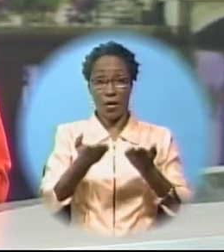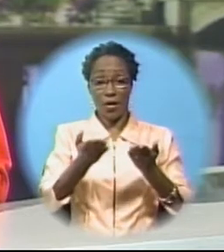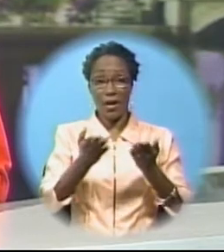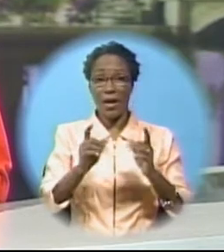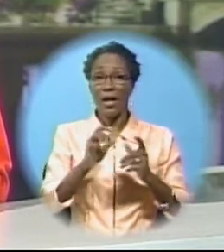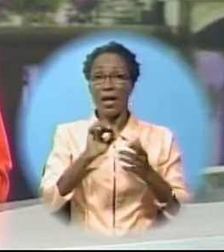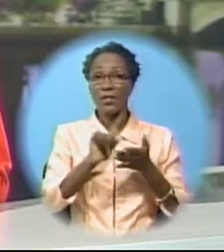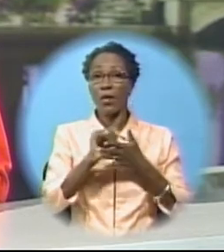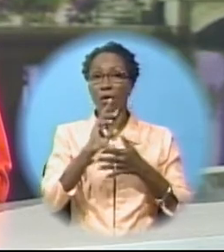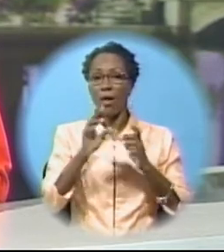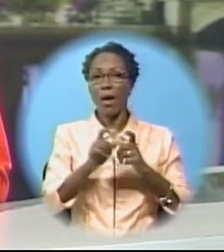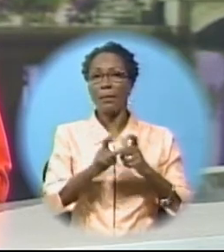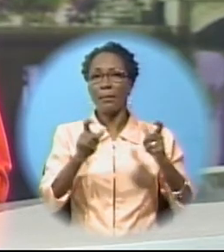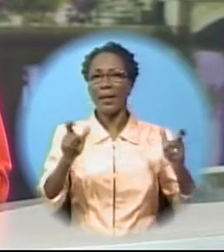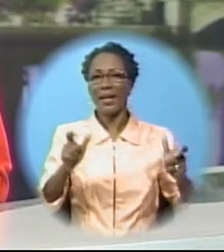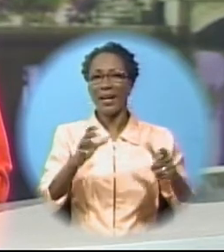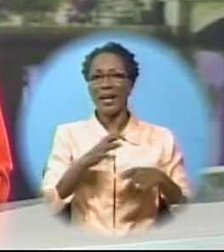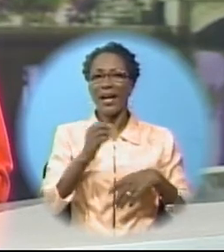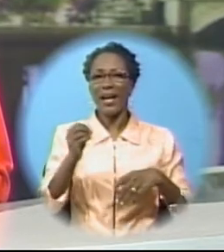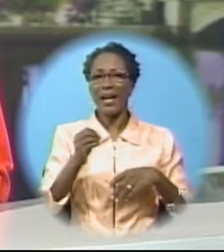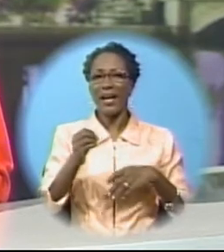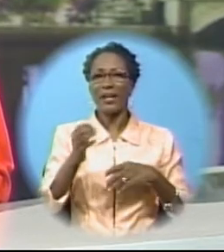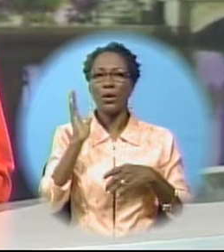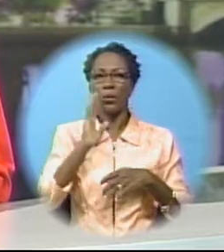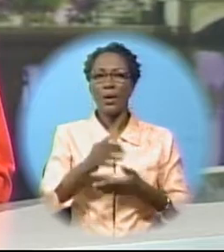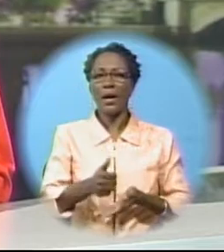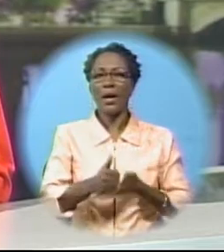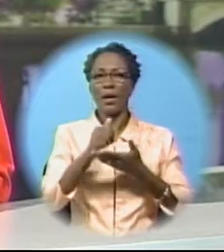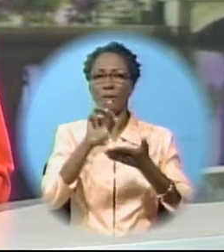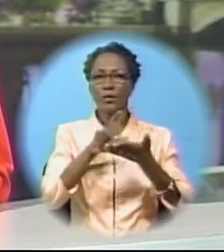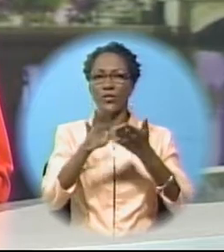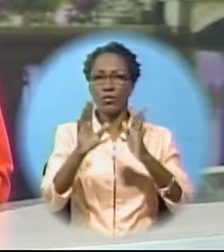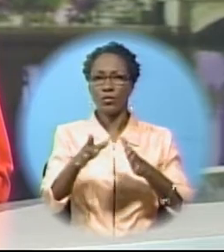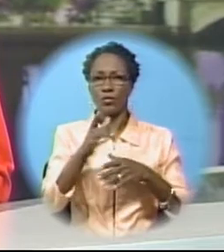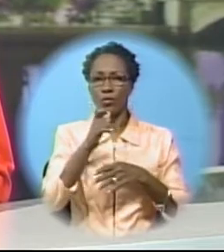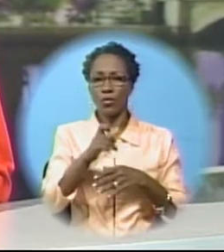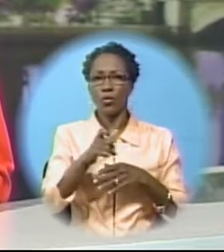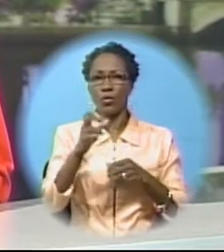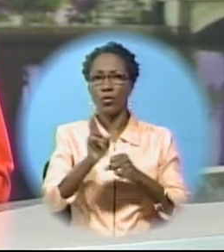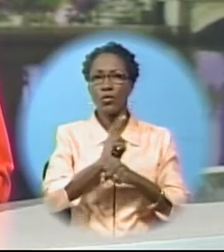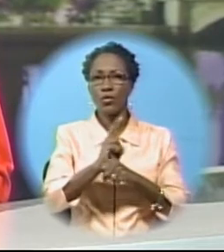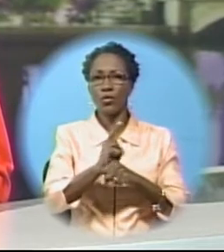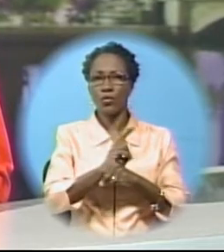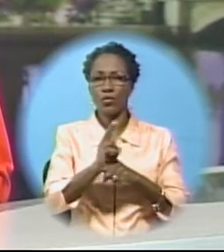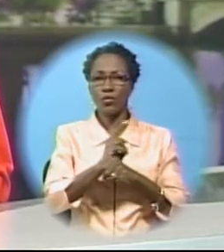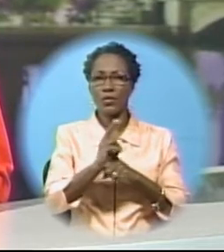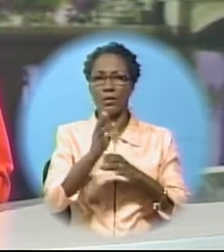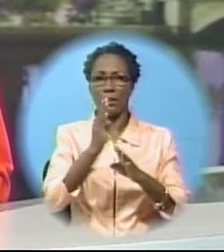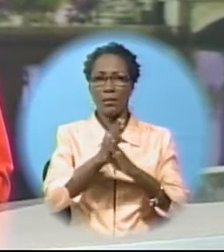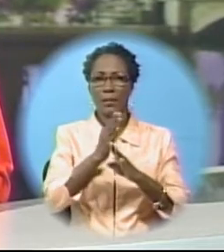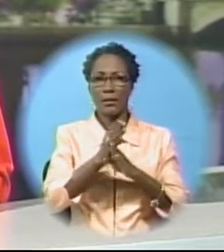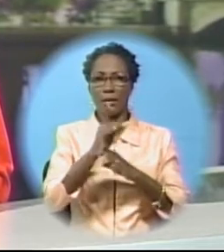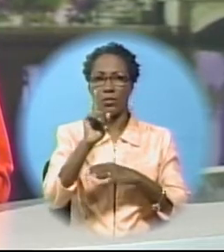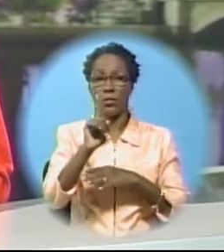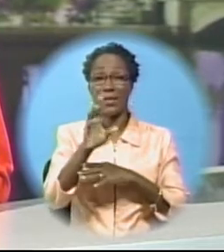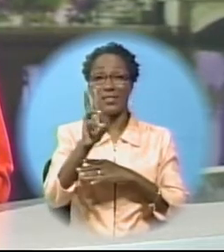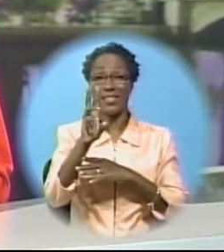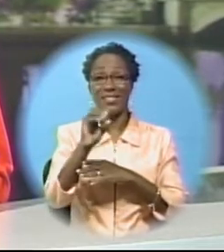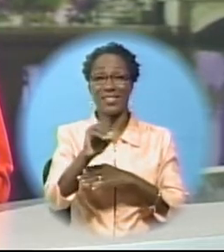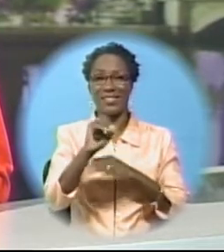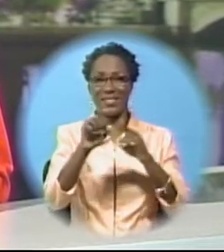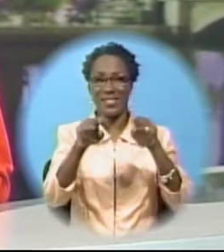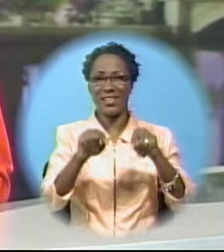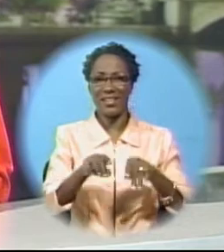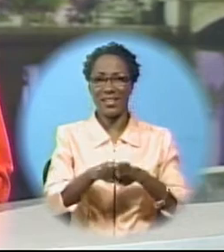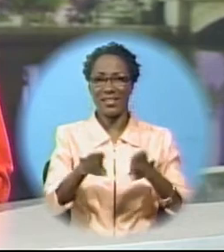space. This will ease the burden of students, especially those that use public transport. 160 desks were donated to the school